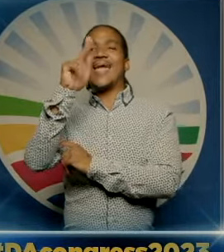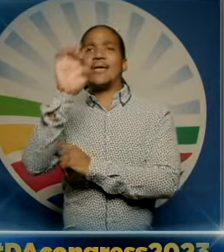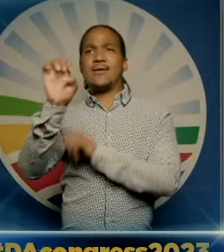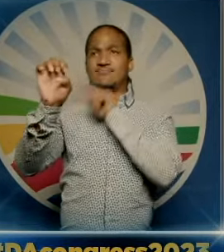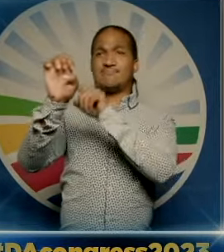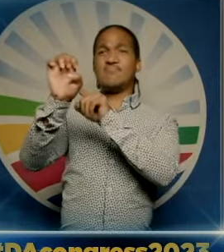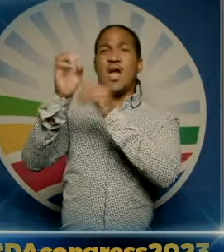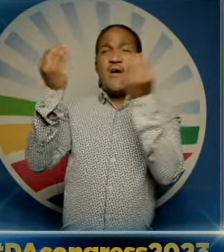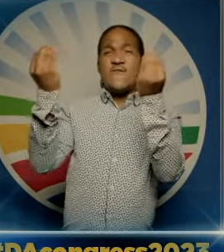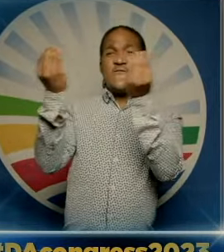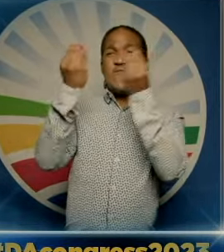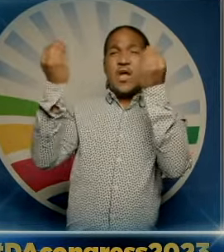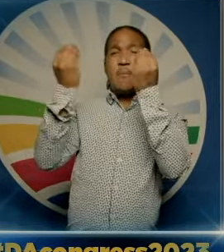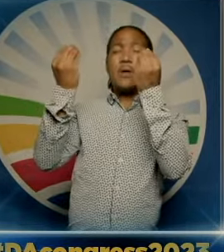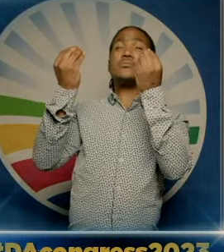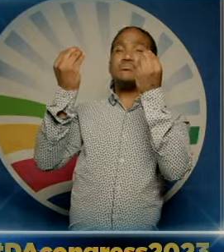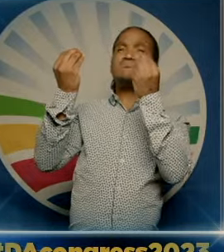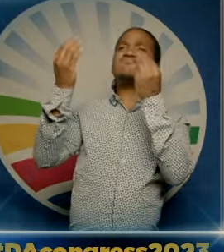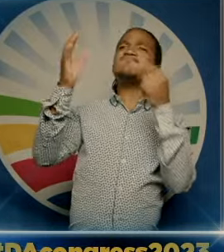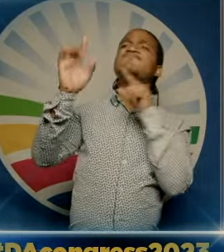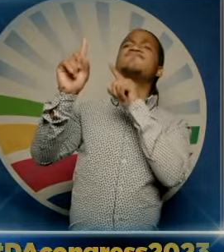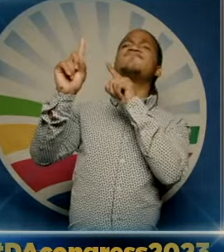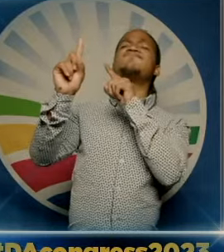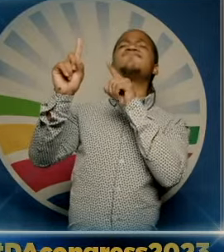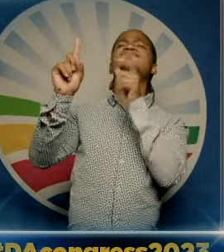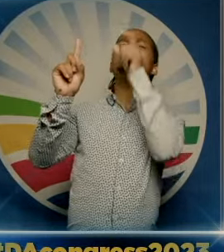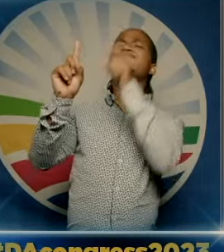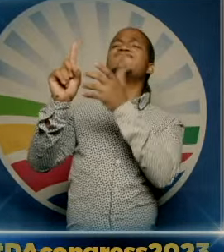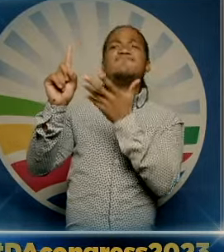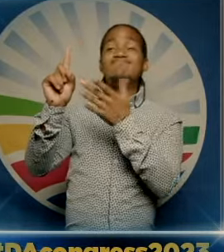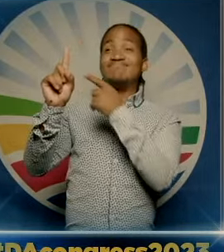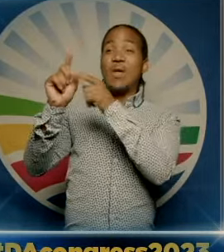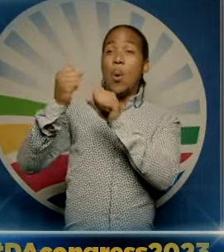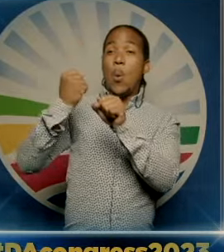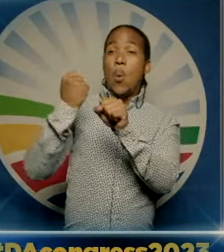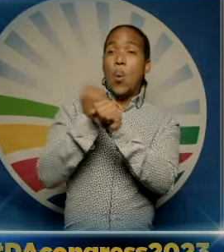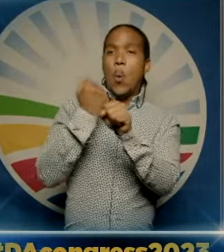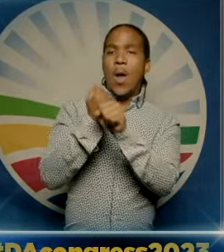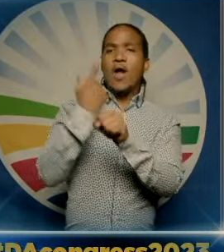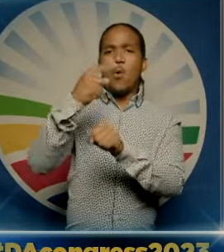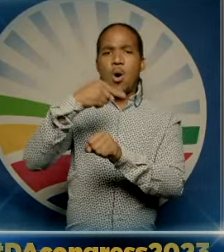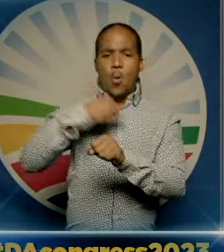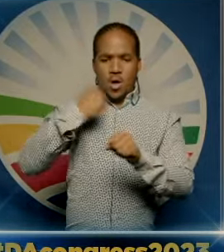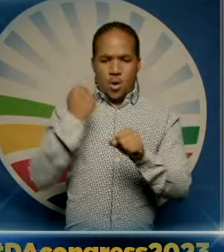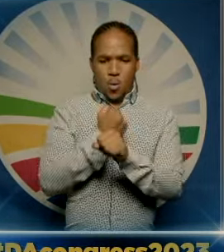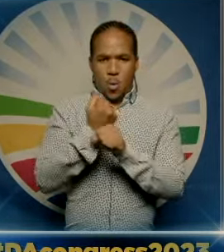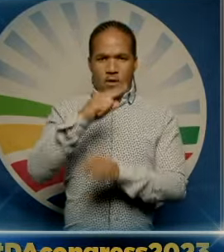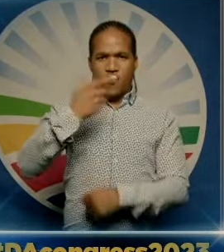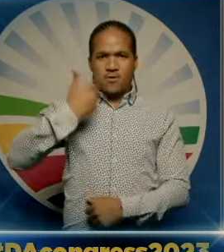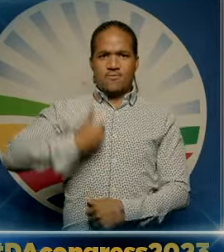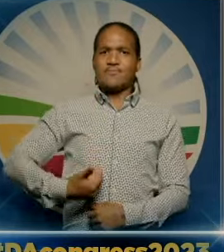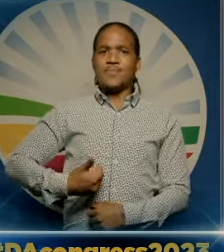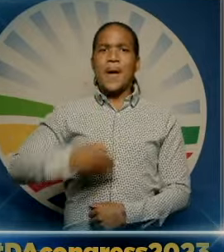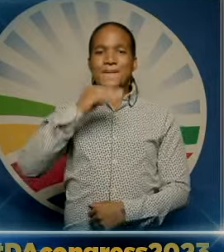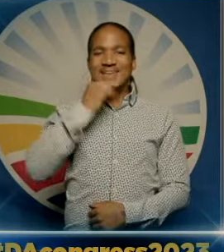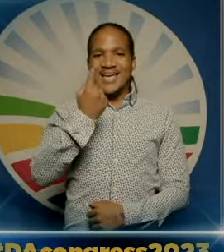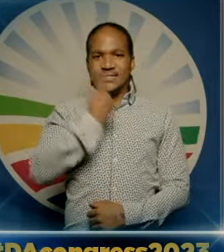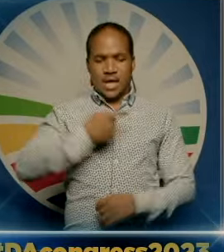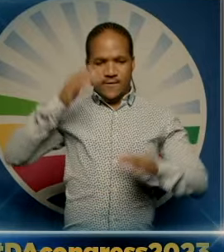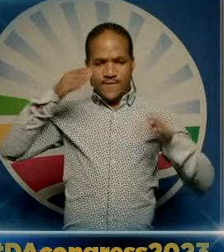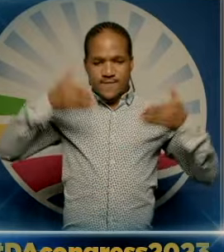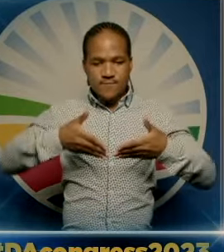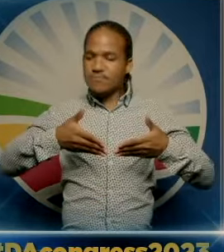is famously remembered as having said, "This work is not for ourselves. Kill the spirit of self